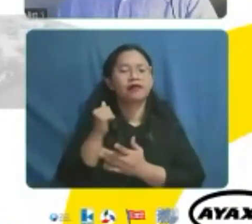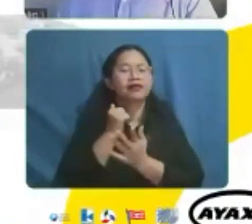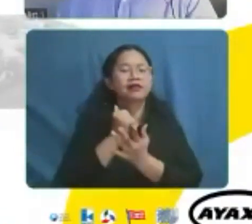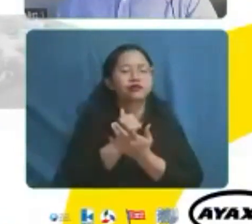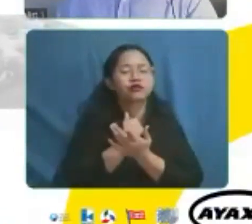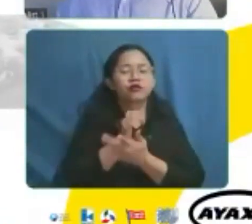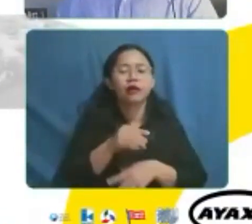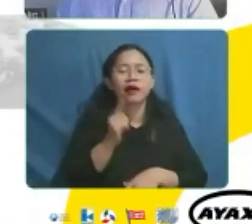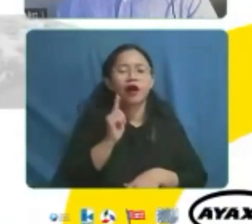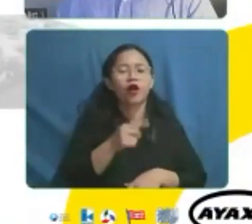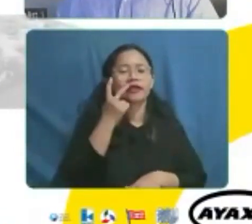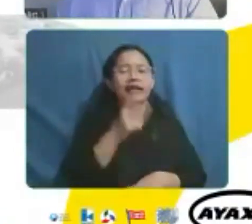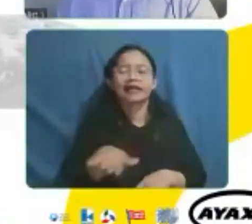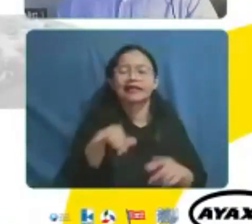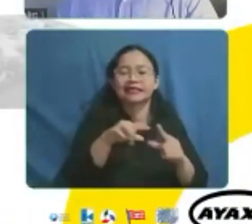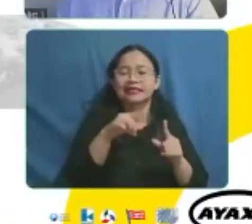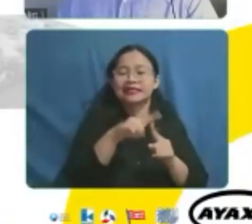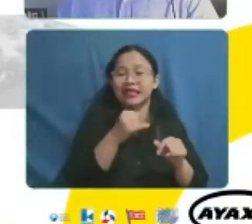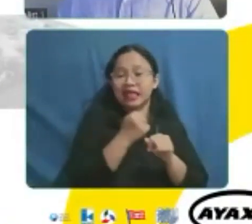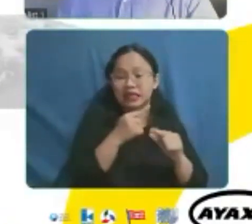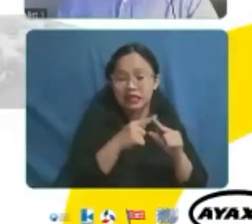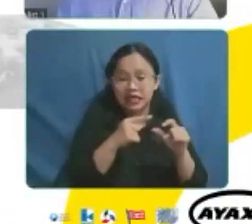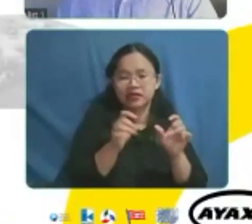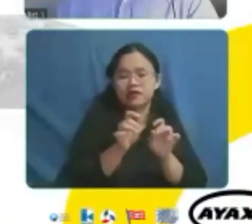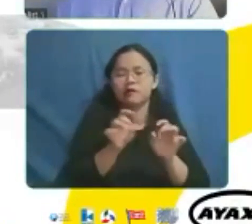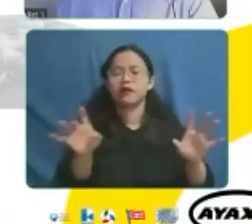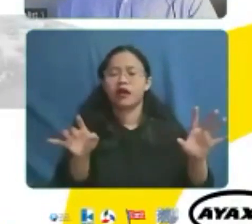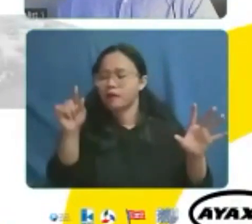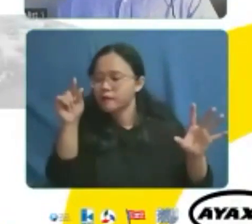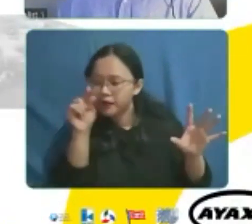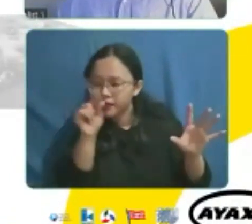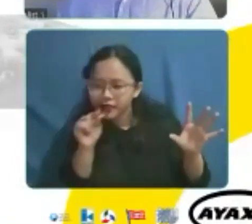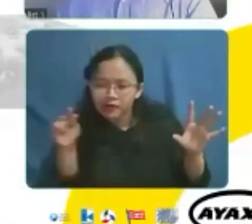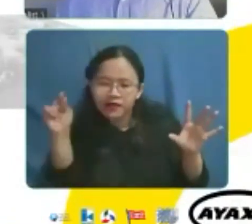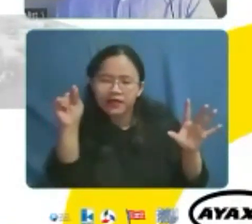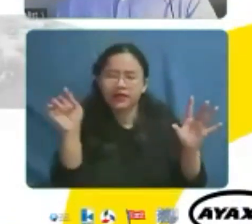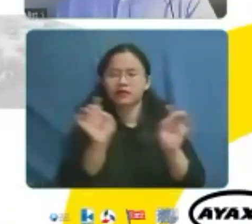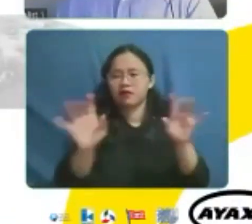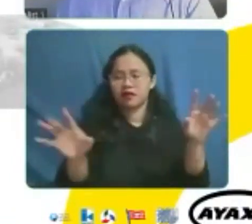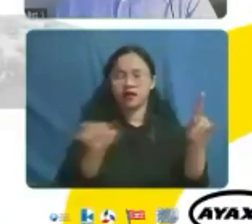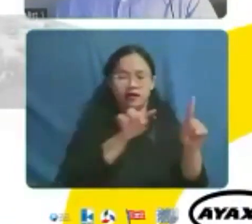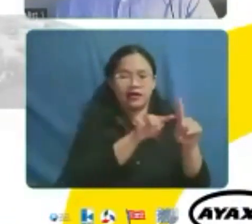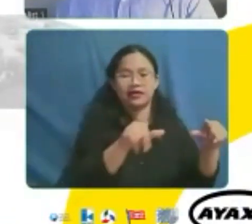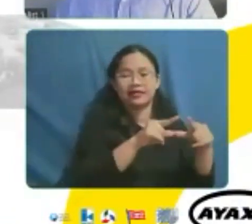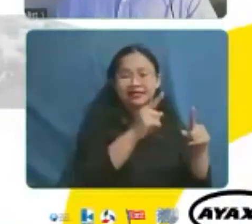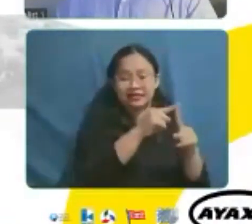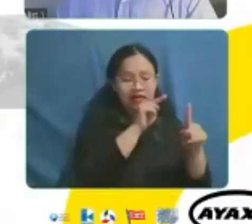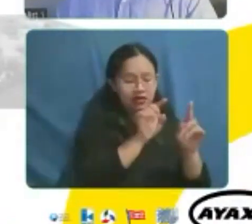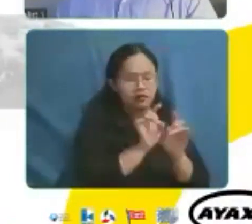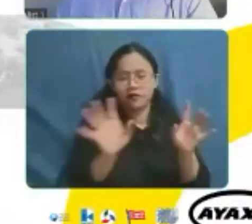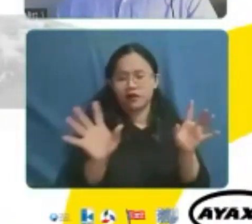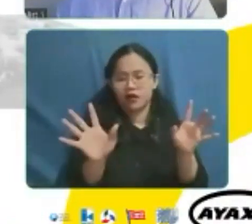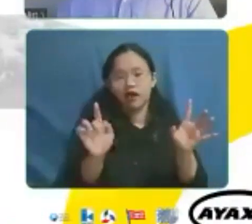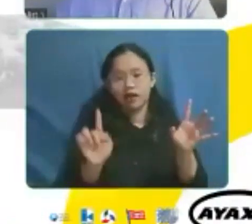industrial emission fine particles might be quite different from the